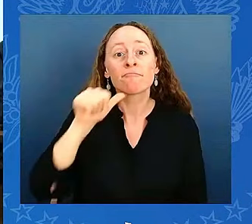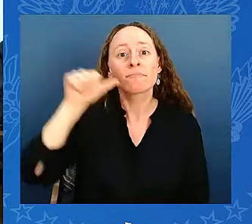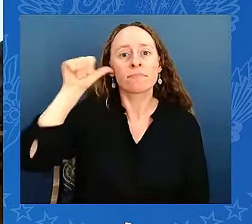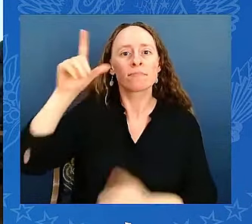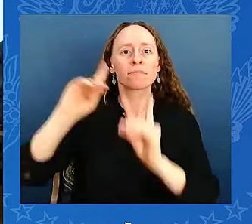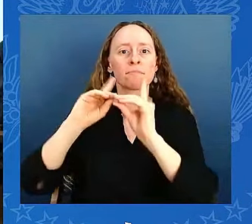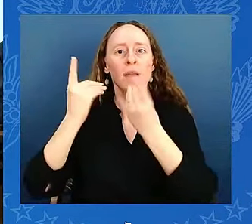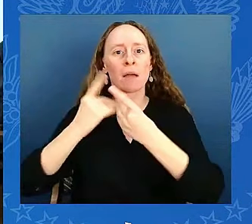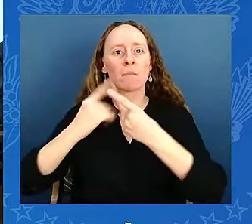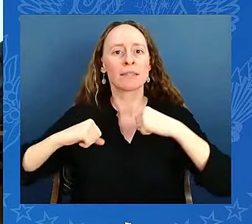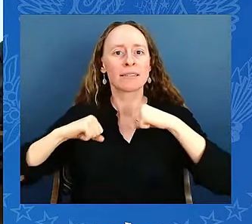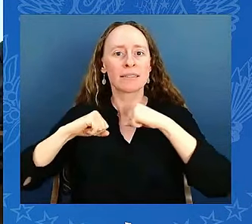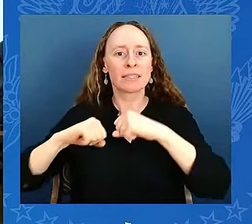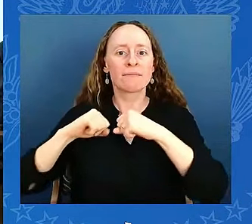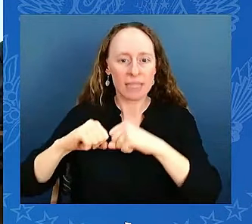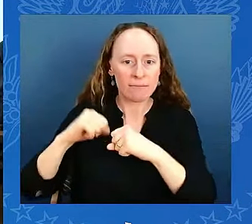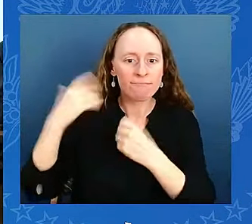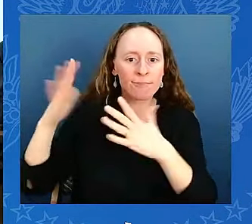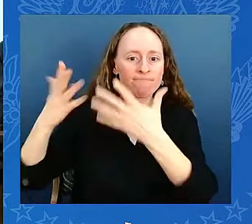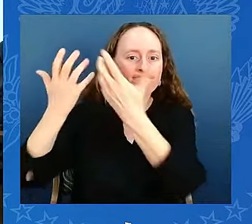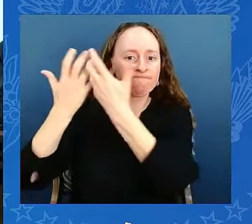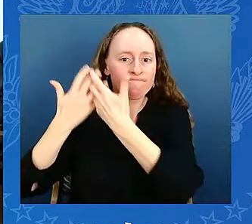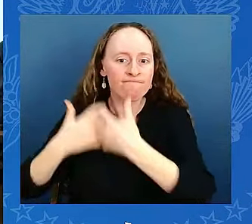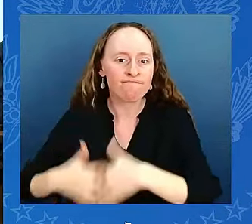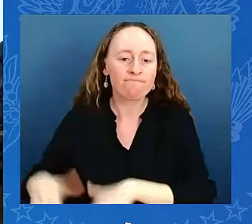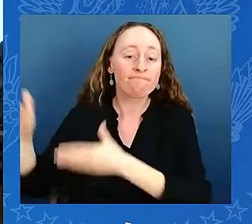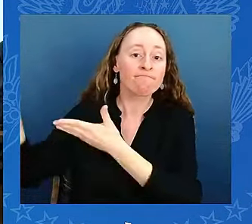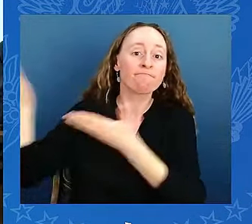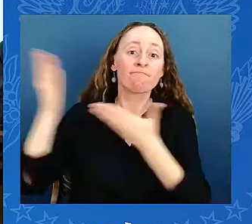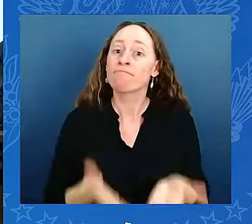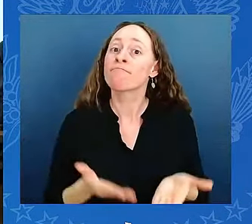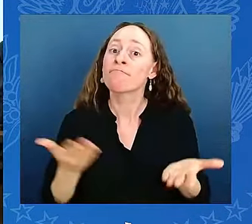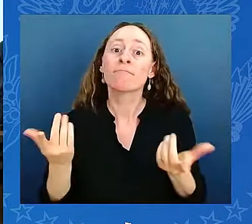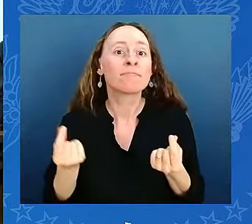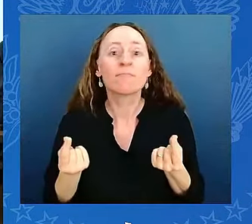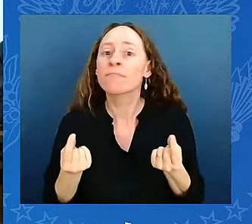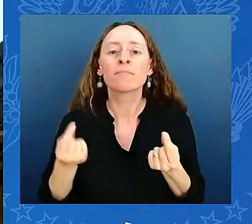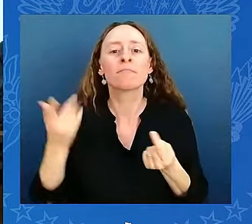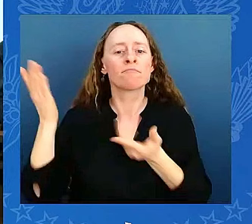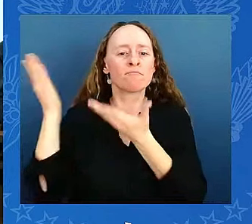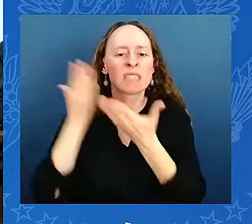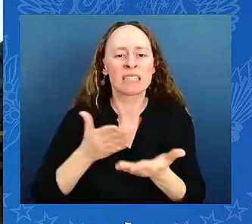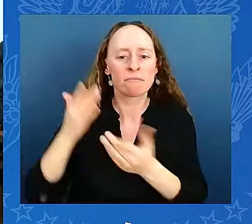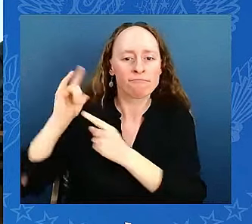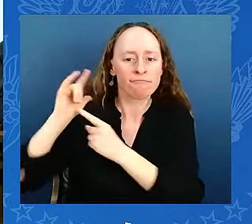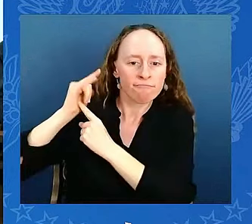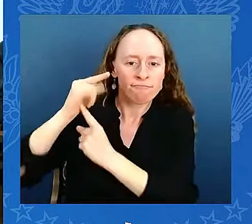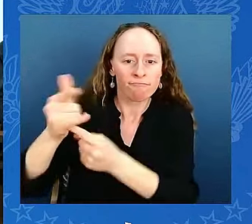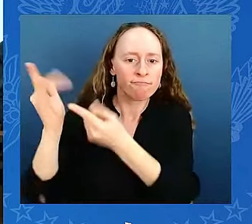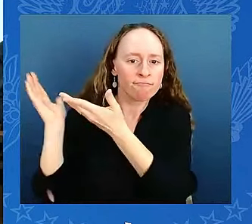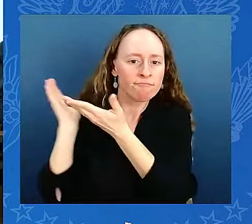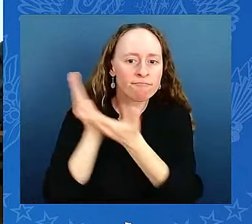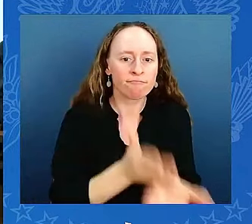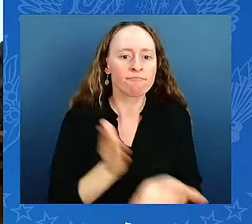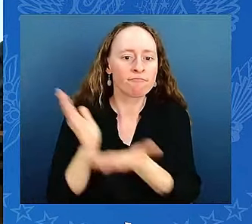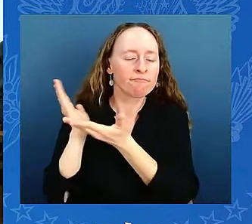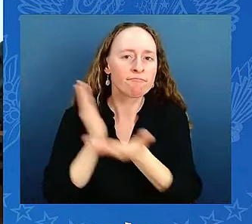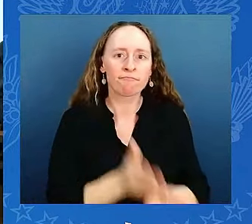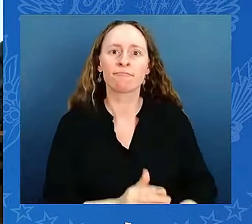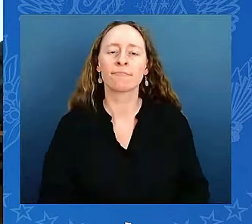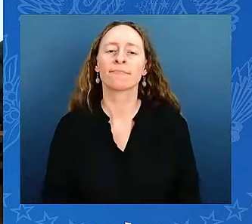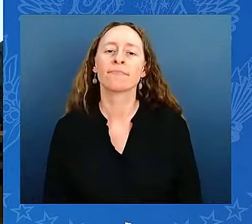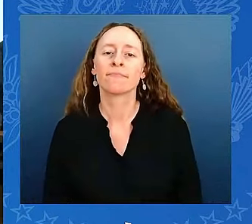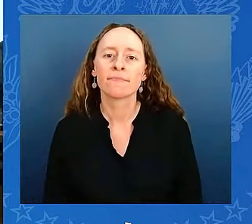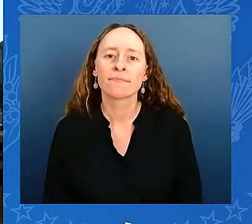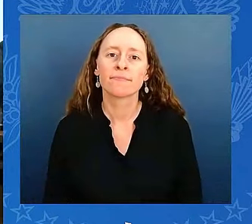the Title 10 aviation assets. We will also begin to integrate the additional DOD